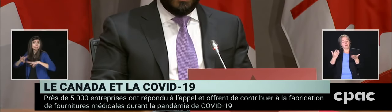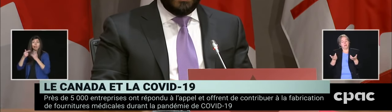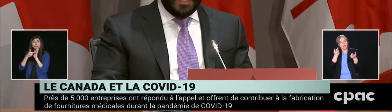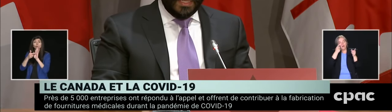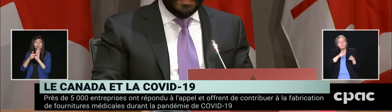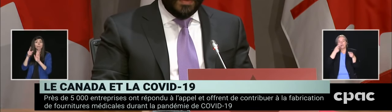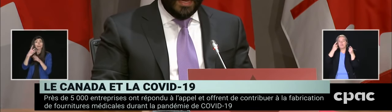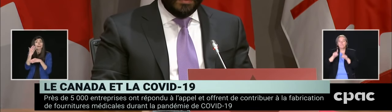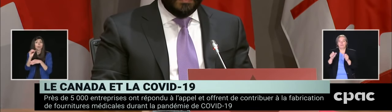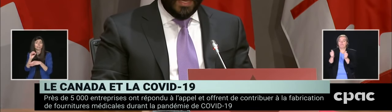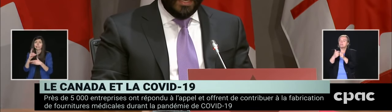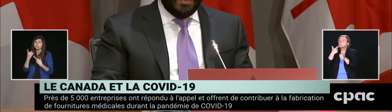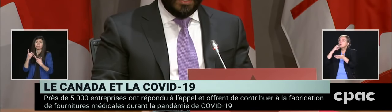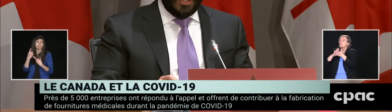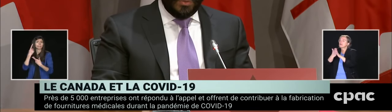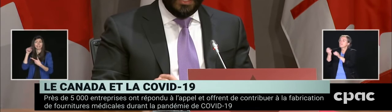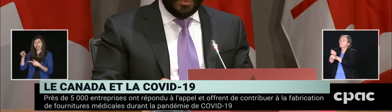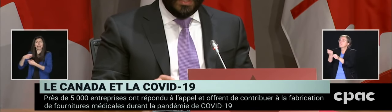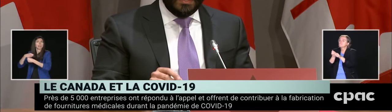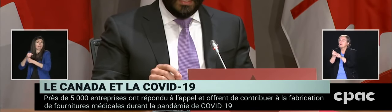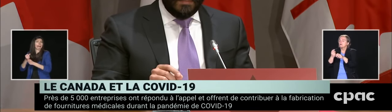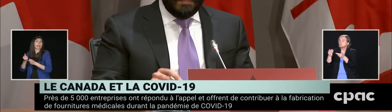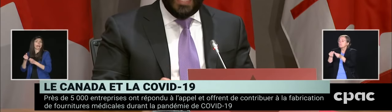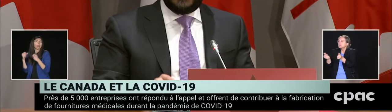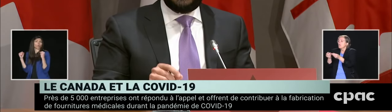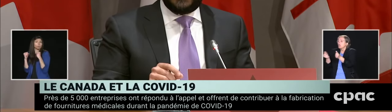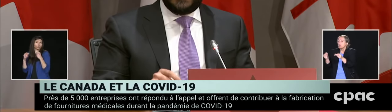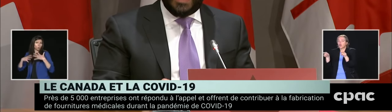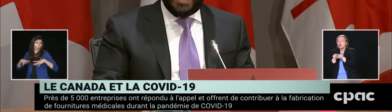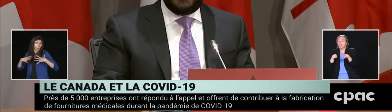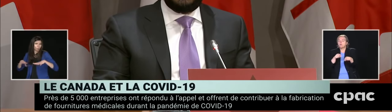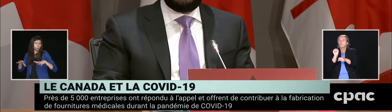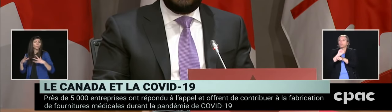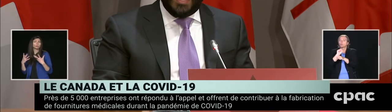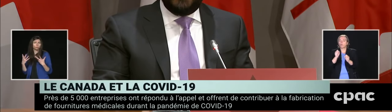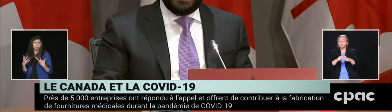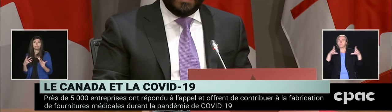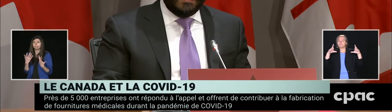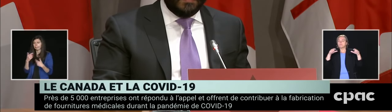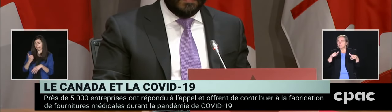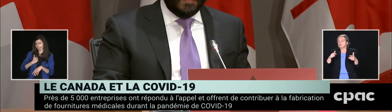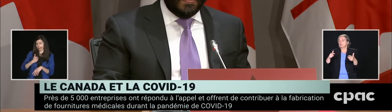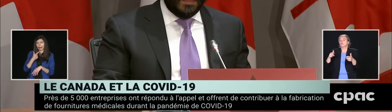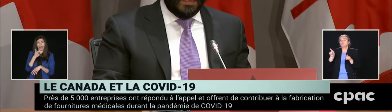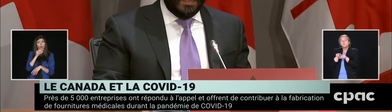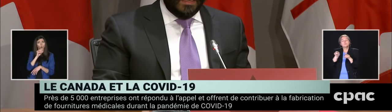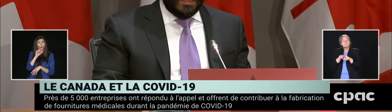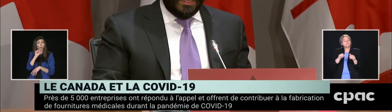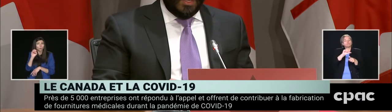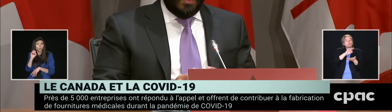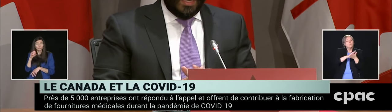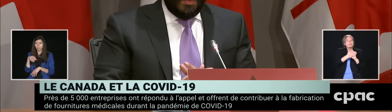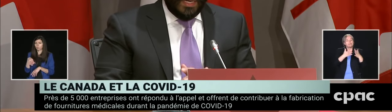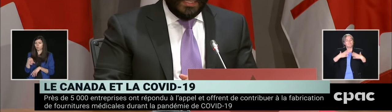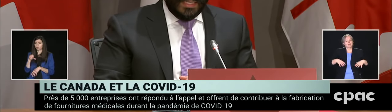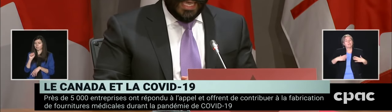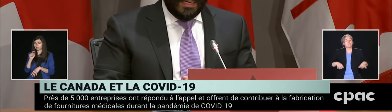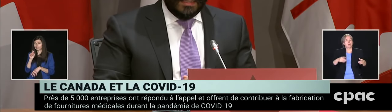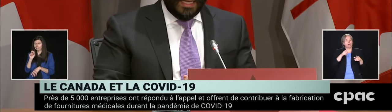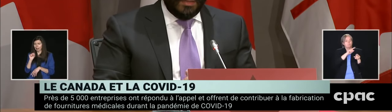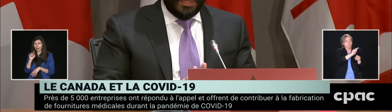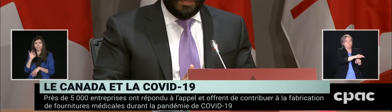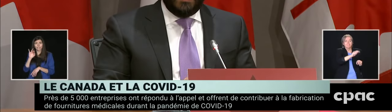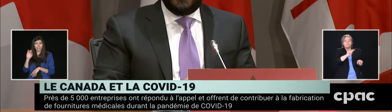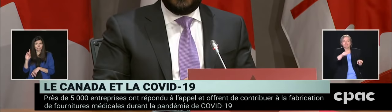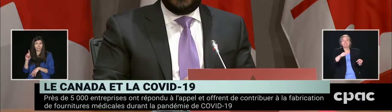to produce millions of gowns made with newly sourced made-in-Canada fabrics. What I want